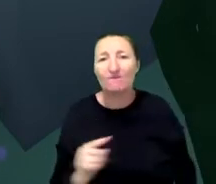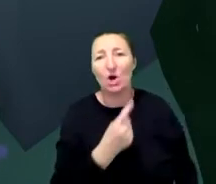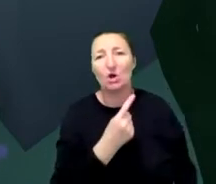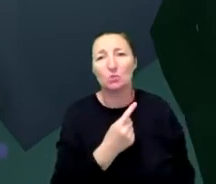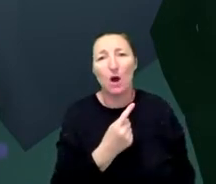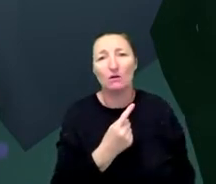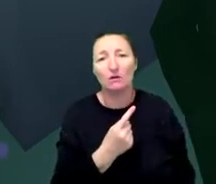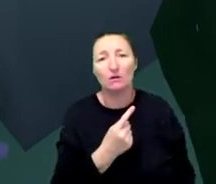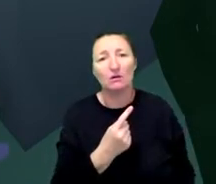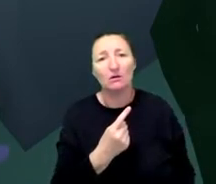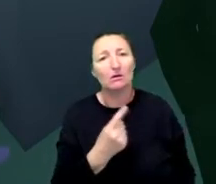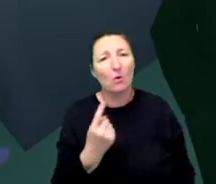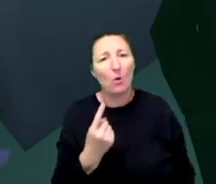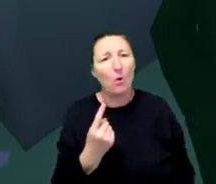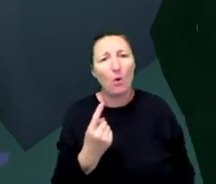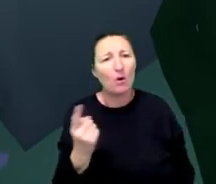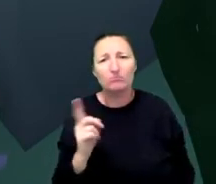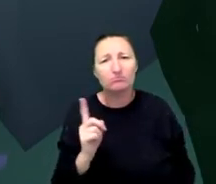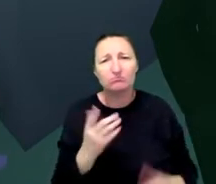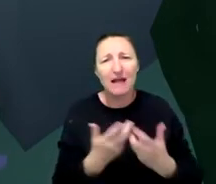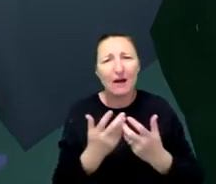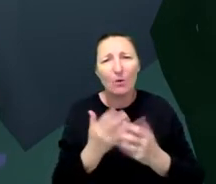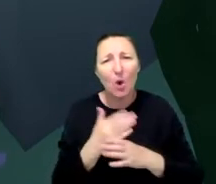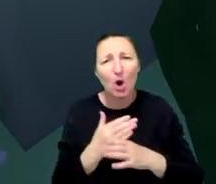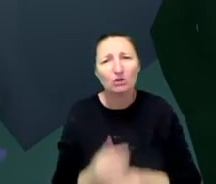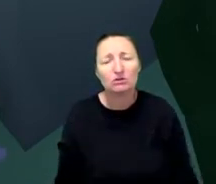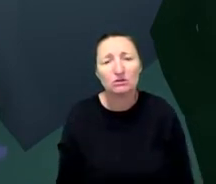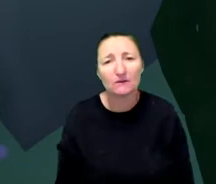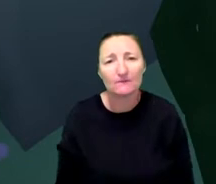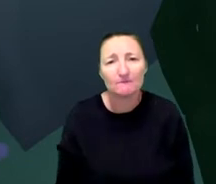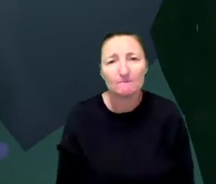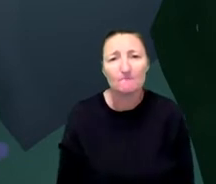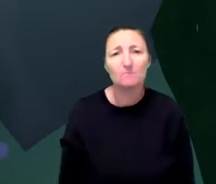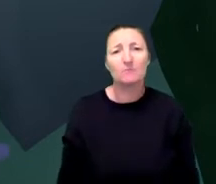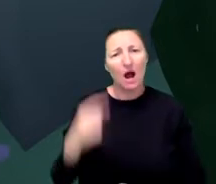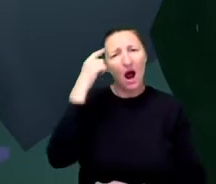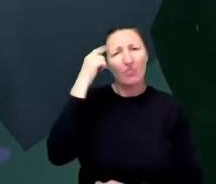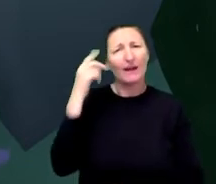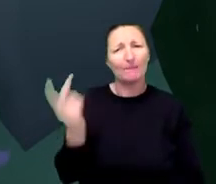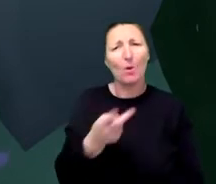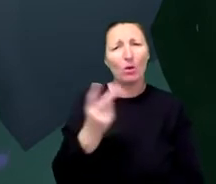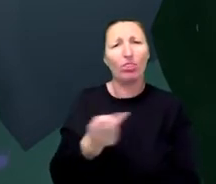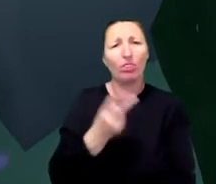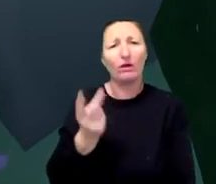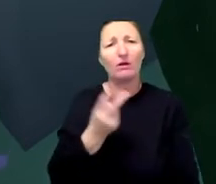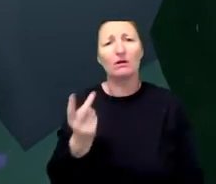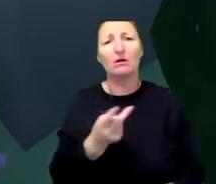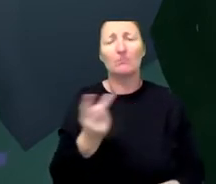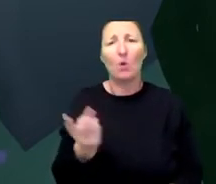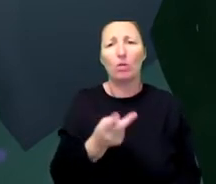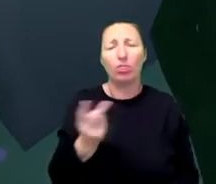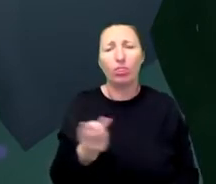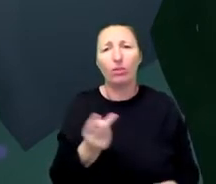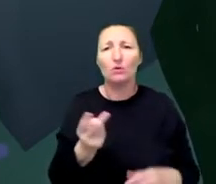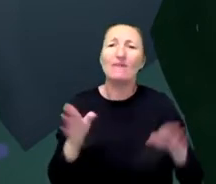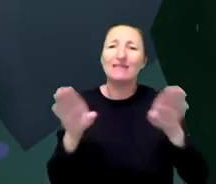as they go on to a new project. It's a really interesting. I imagine both. I imagine returning to hives with the same prompts with different